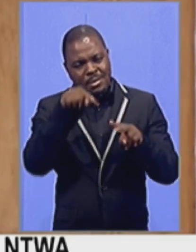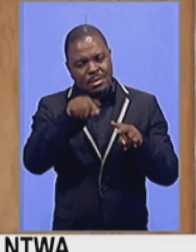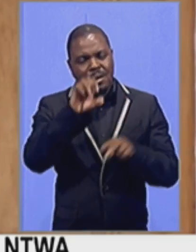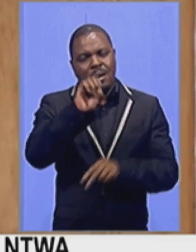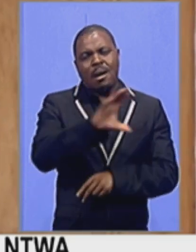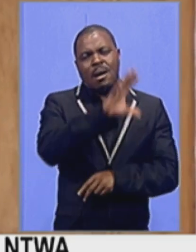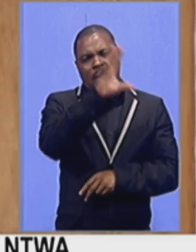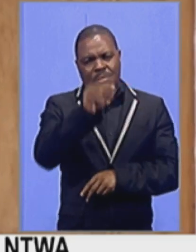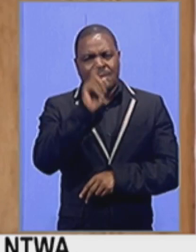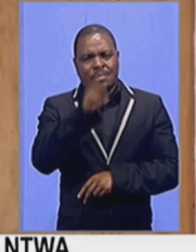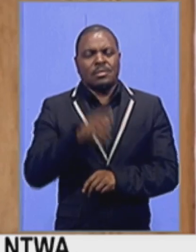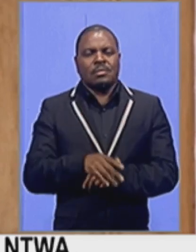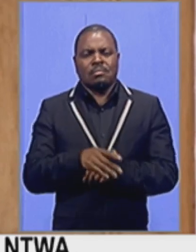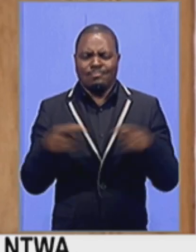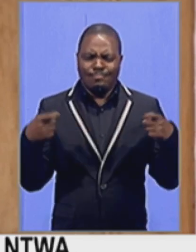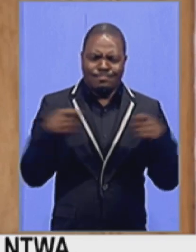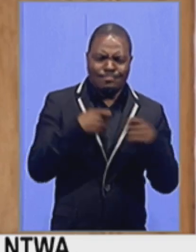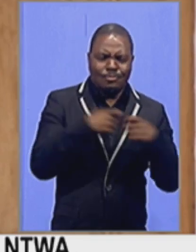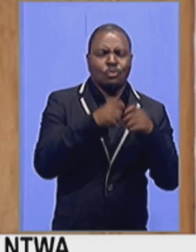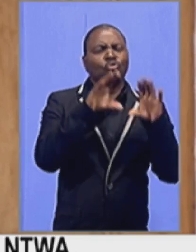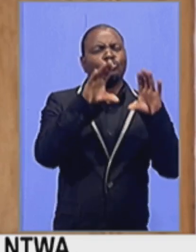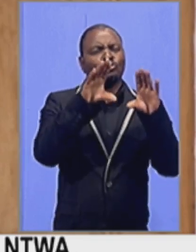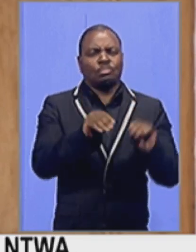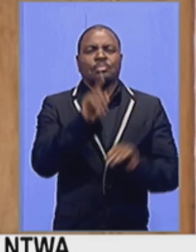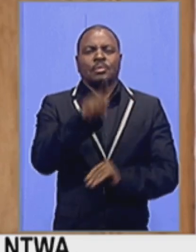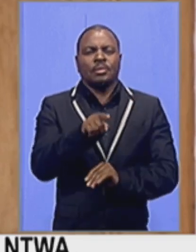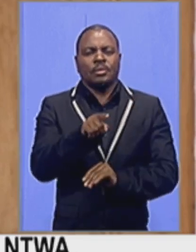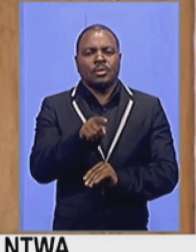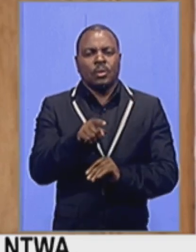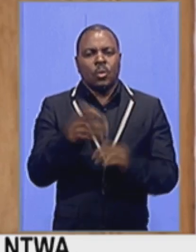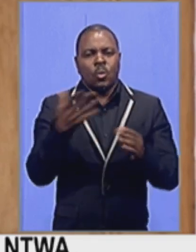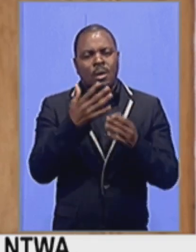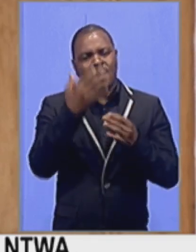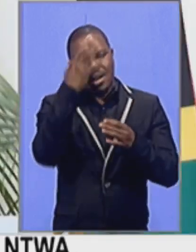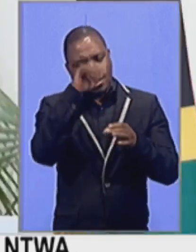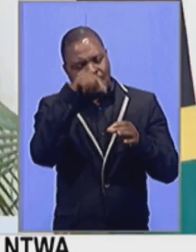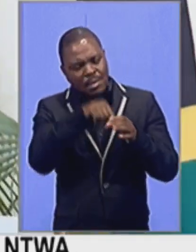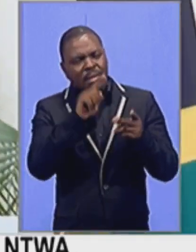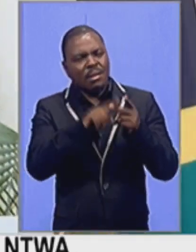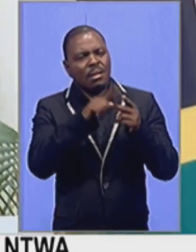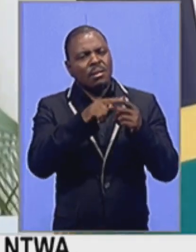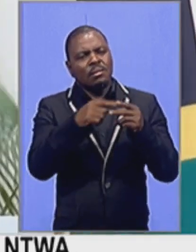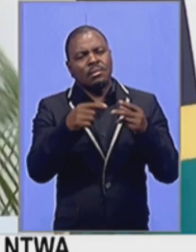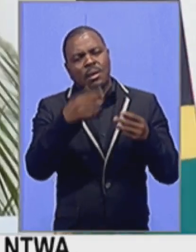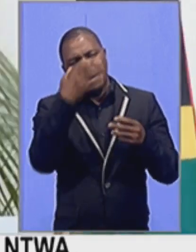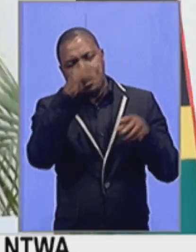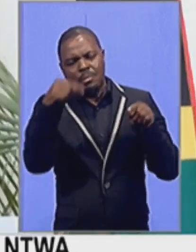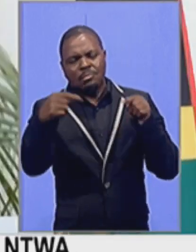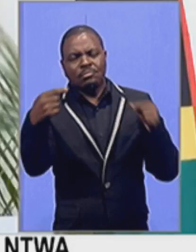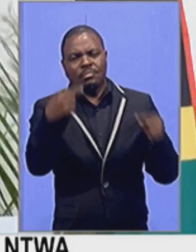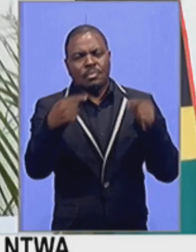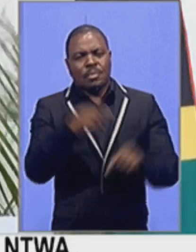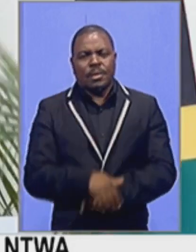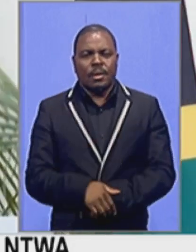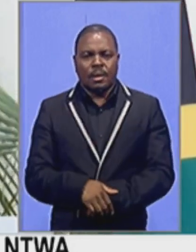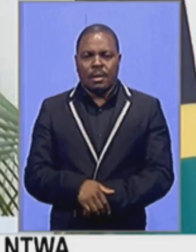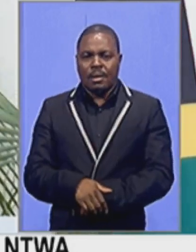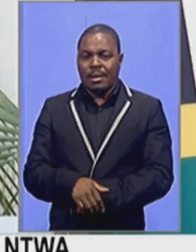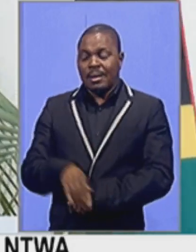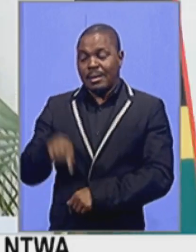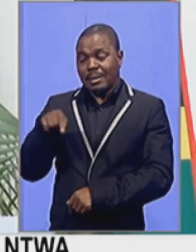the ending of conflicts within and between states. These conflicts cause suffering,